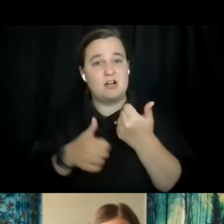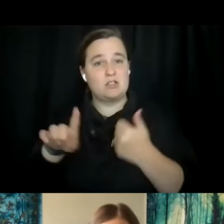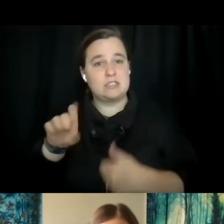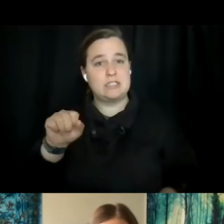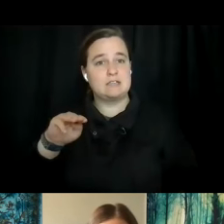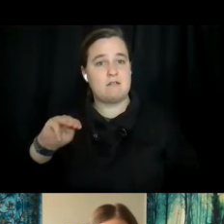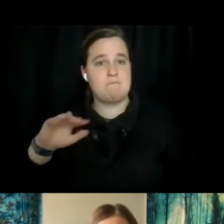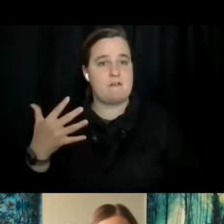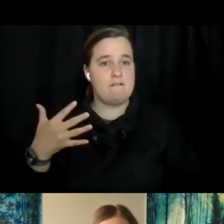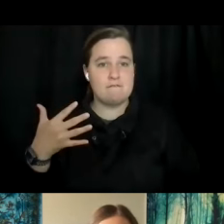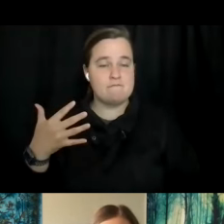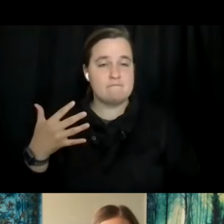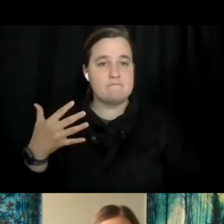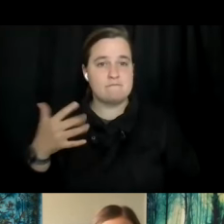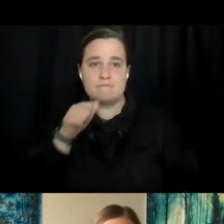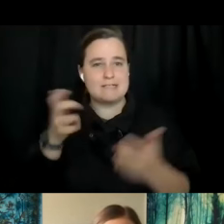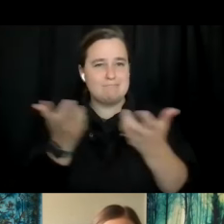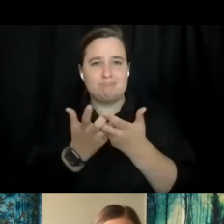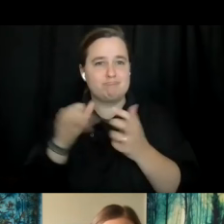this category, right?